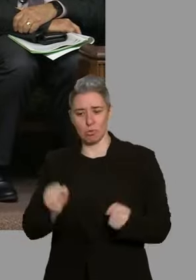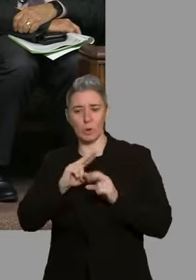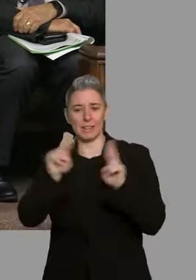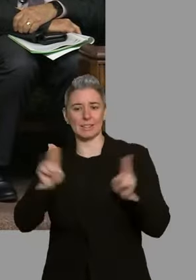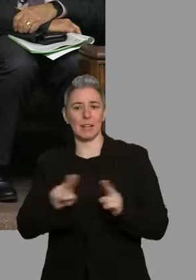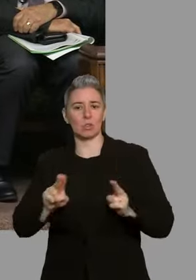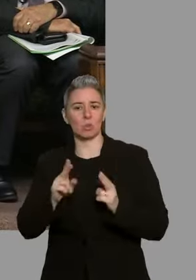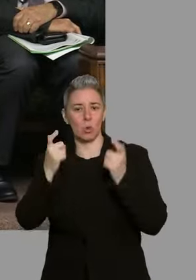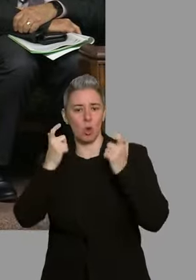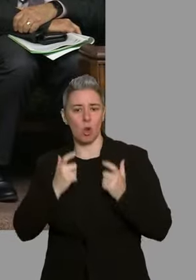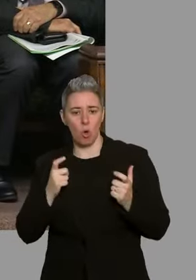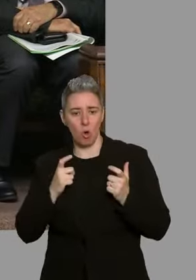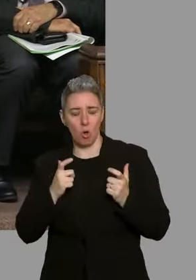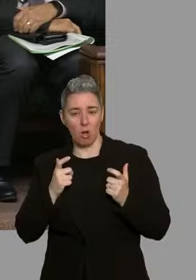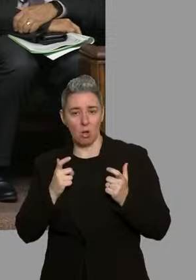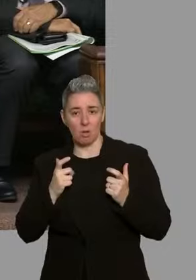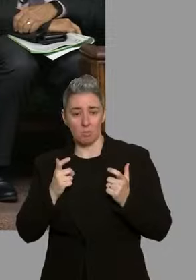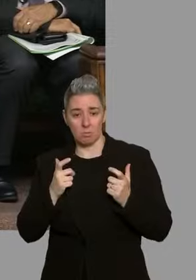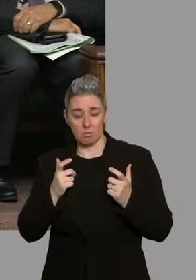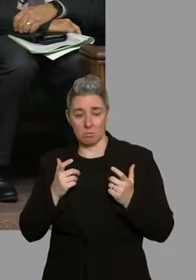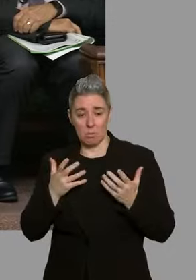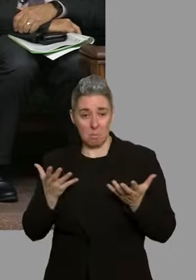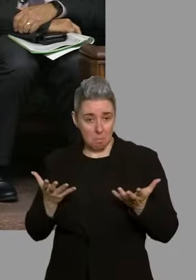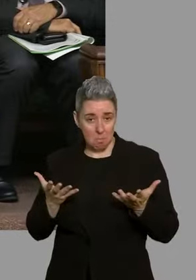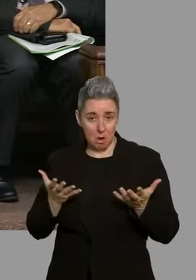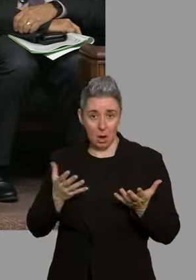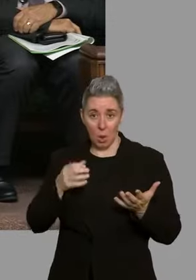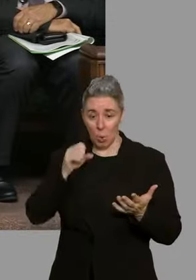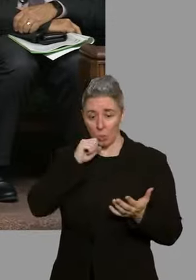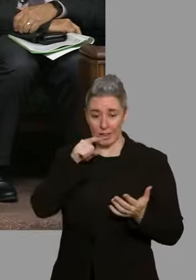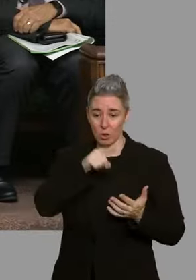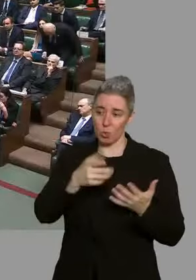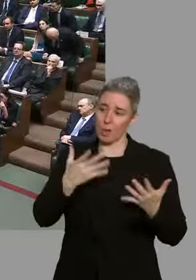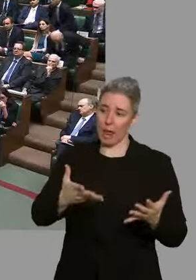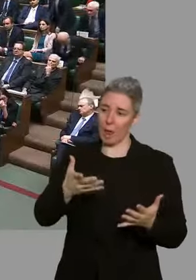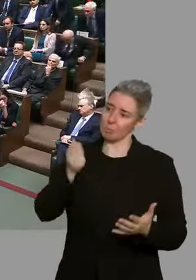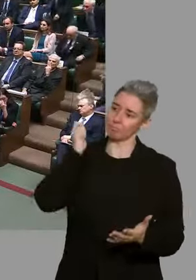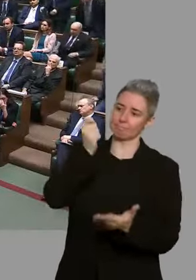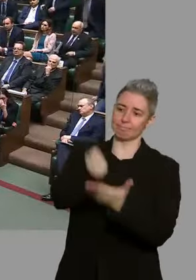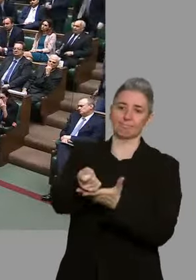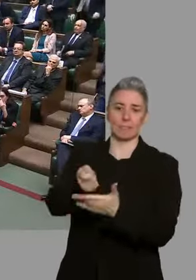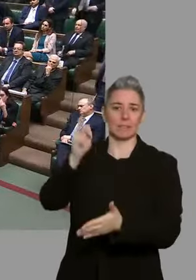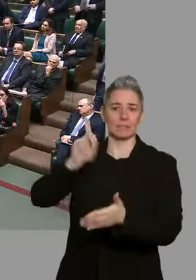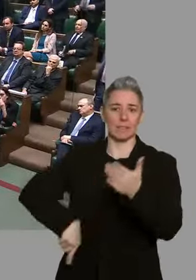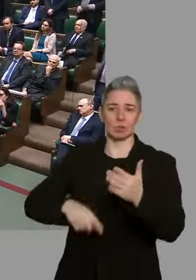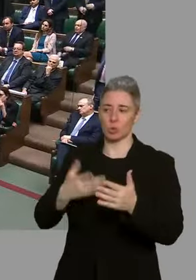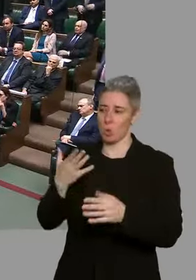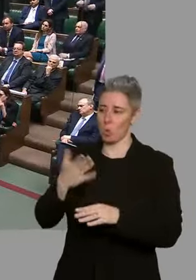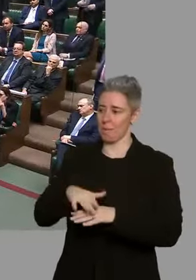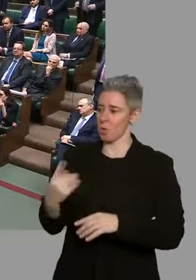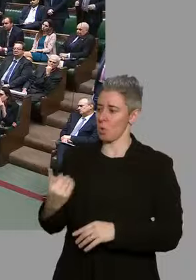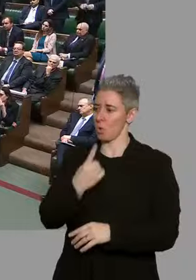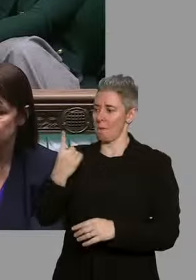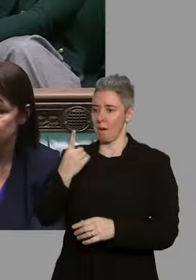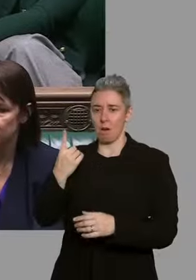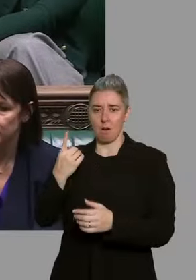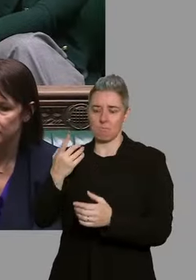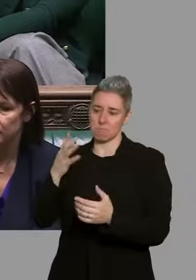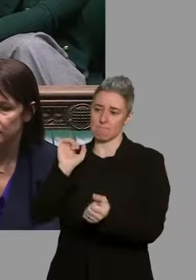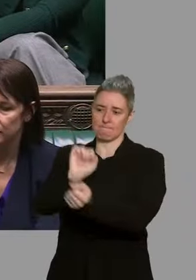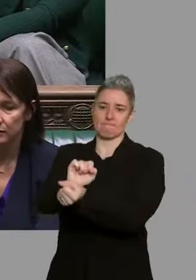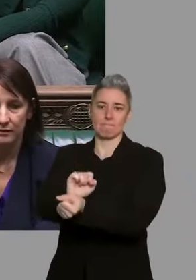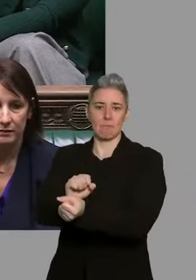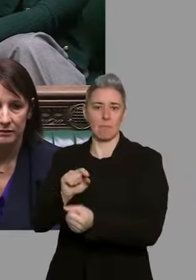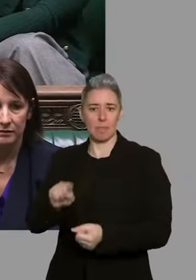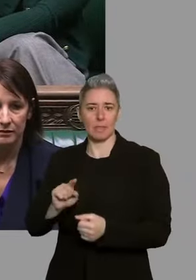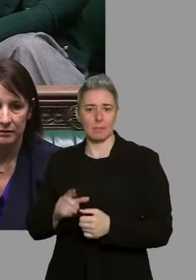Magnitsky sanctions deliverable on those who are responsible for this after he is released? Prime Minister. This is an important